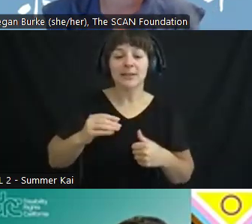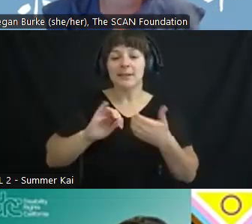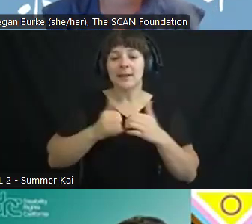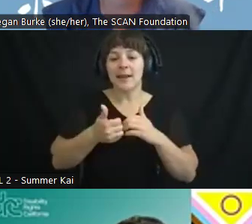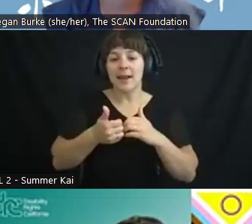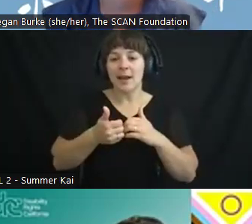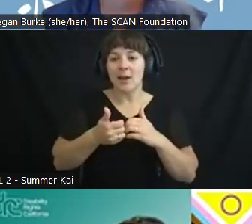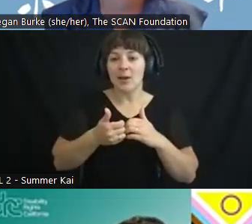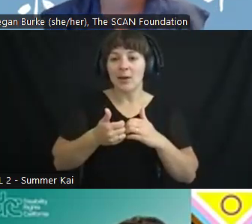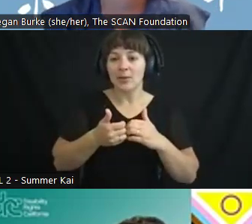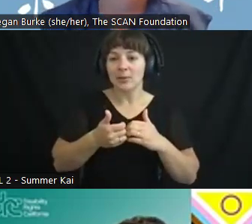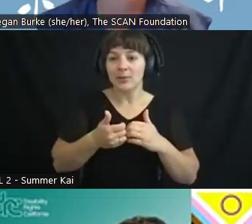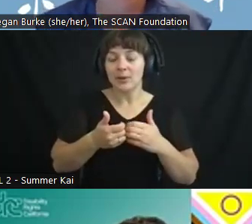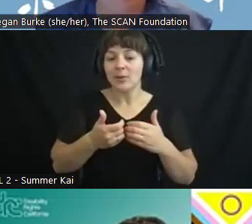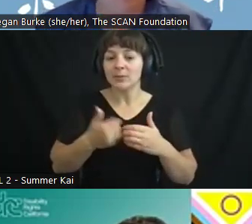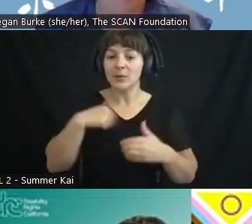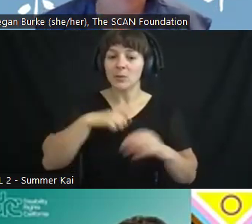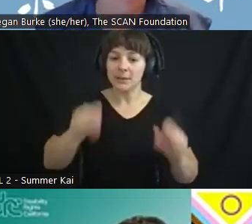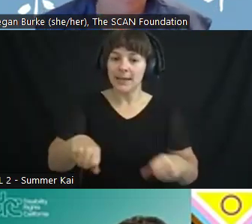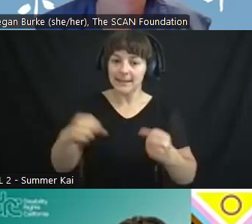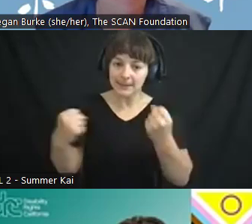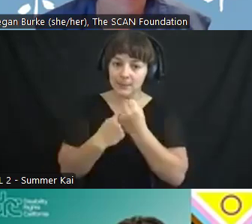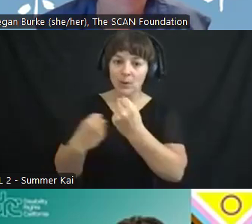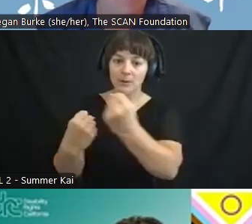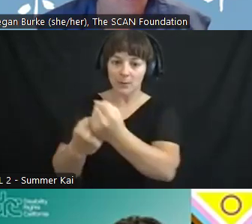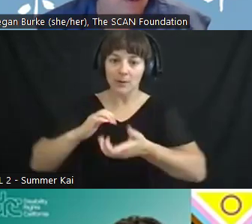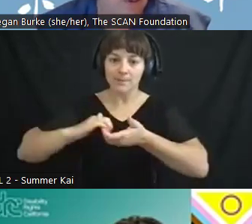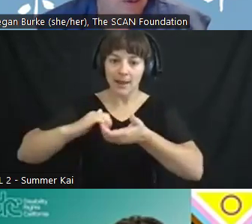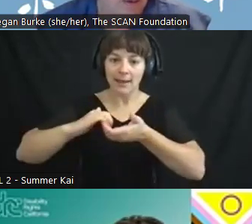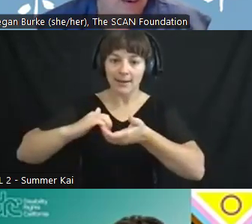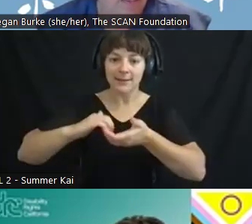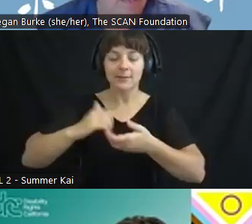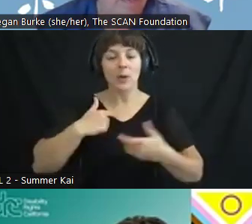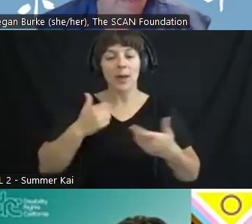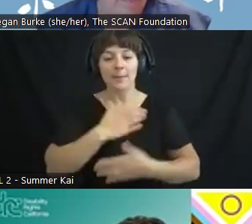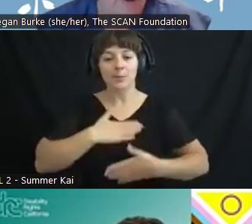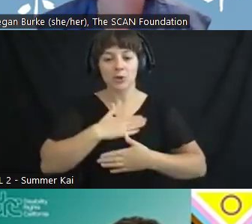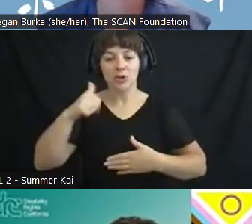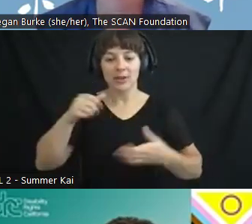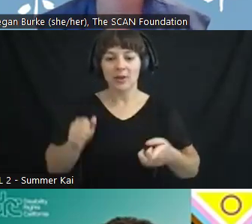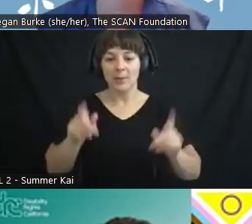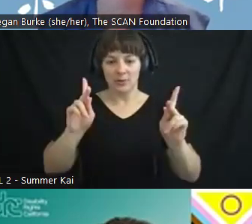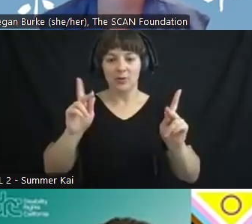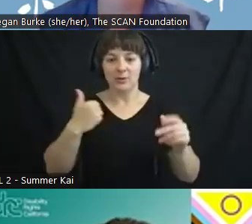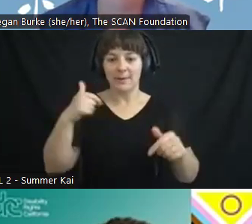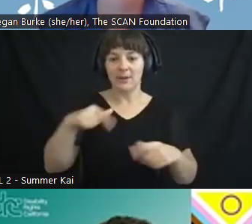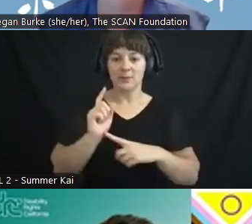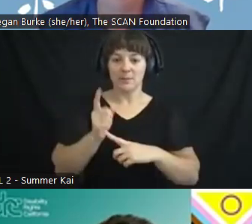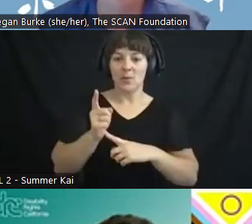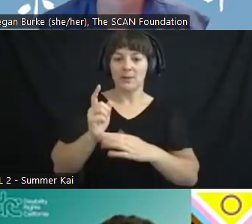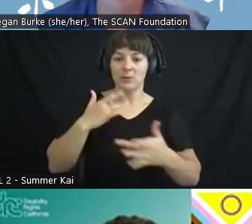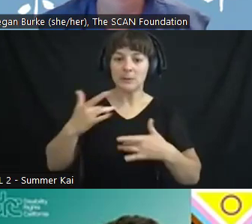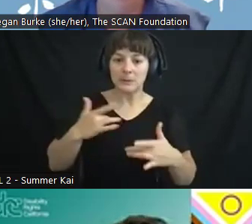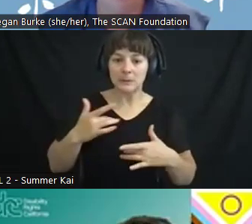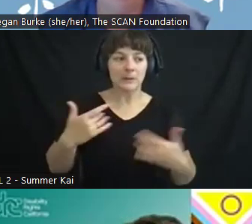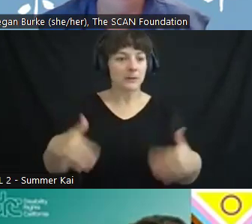think, stepping in as allies. So I appreciate this opportunity to have this moment to discuss these